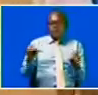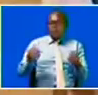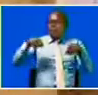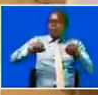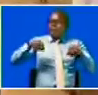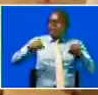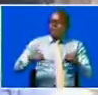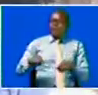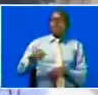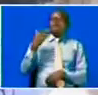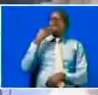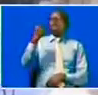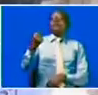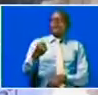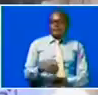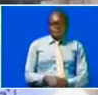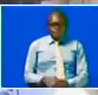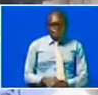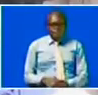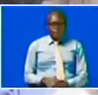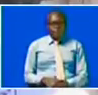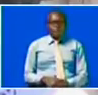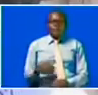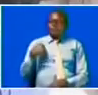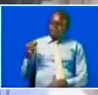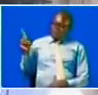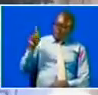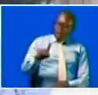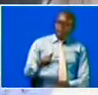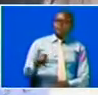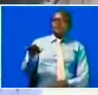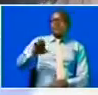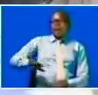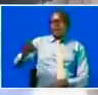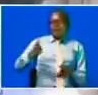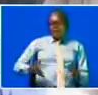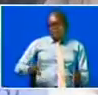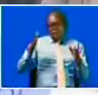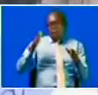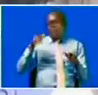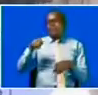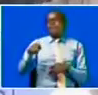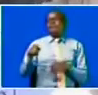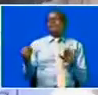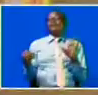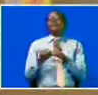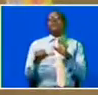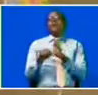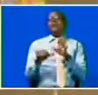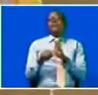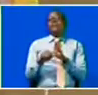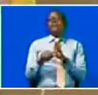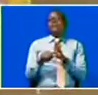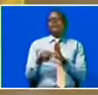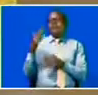bodaboda zinalipisha punch. Tangu siku hiyo nilikuja hapa Mwiki, barabara hii yetu ndio imekuwa shida sana.